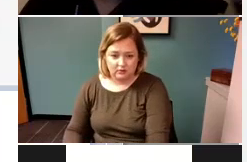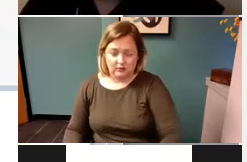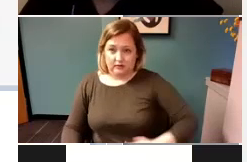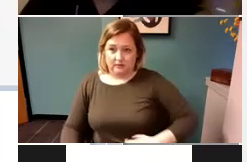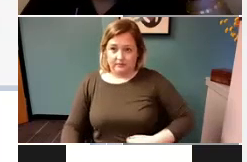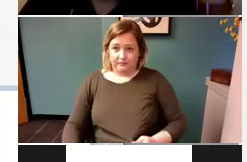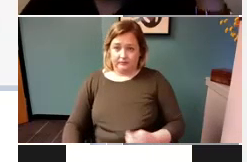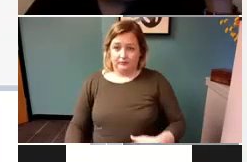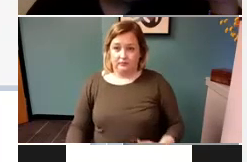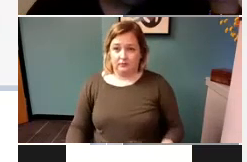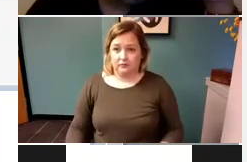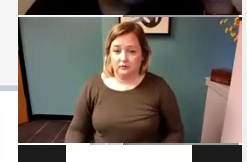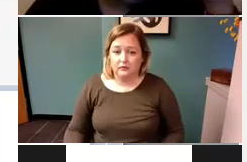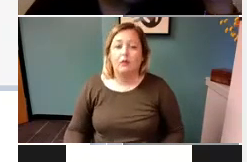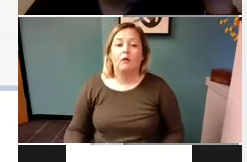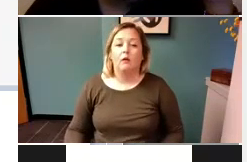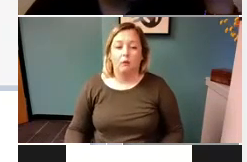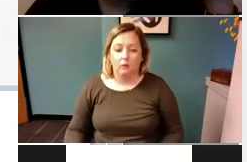Ah, that's a star. Then it's okay.